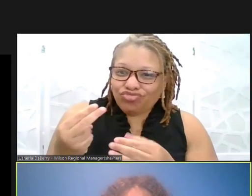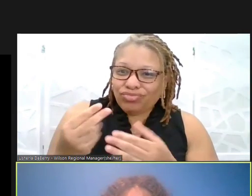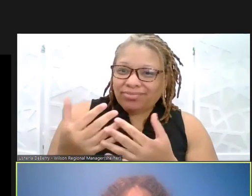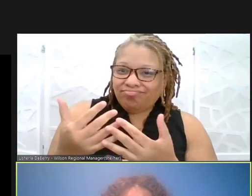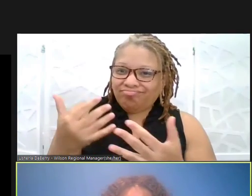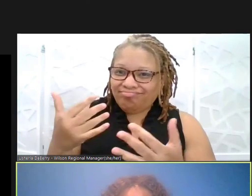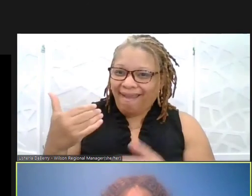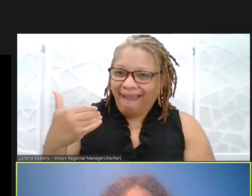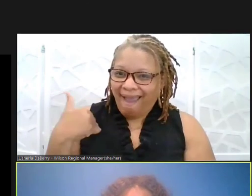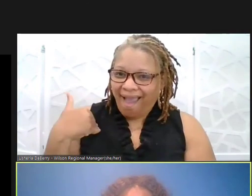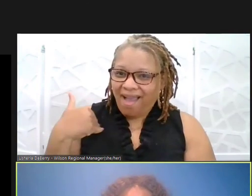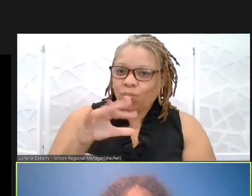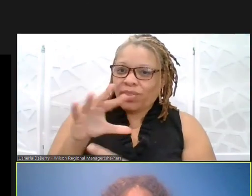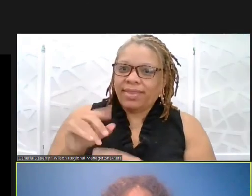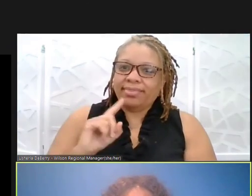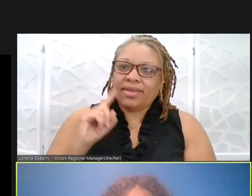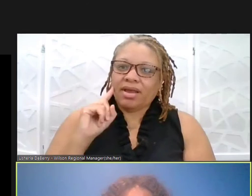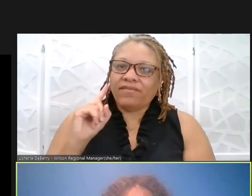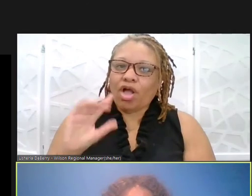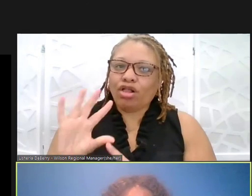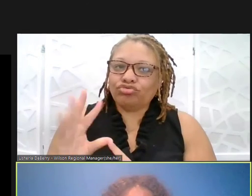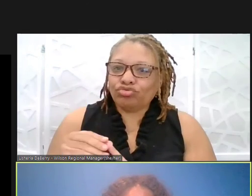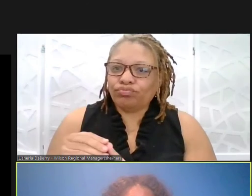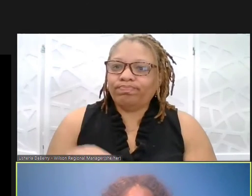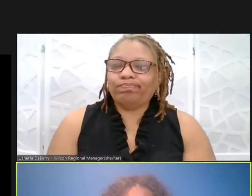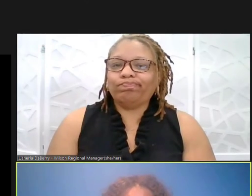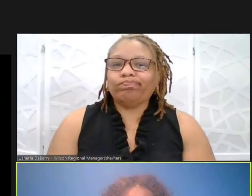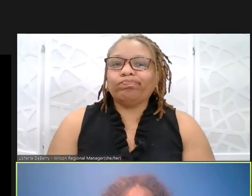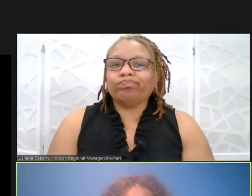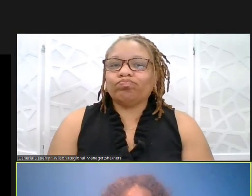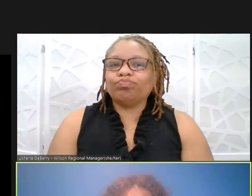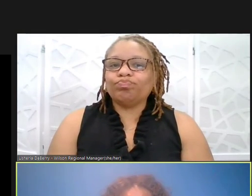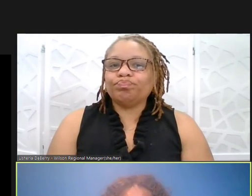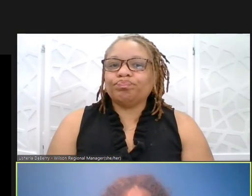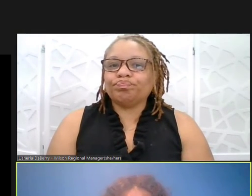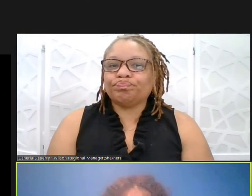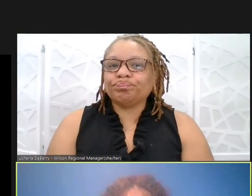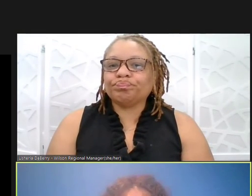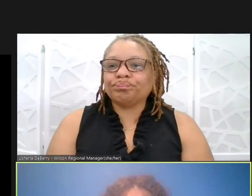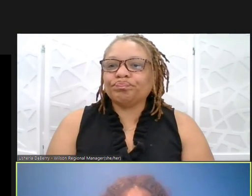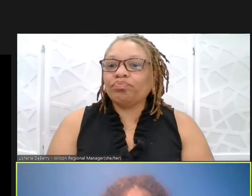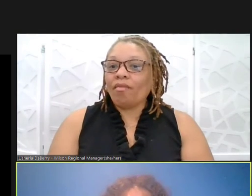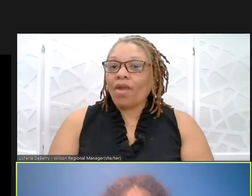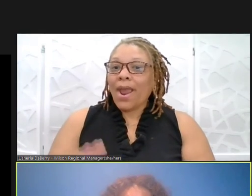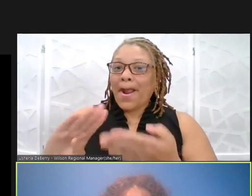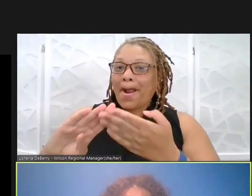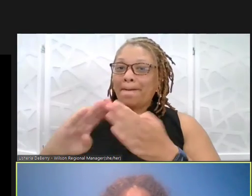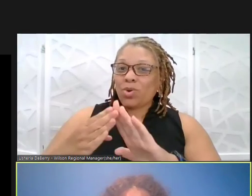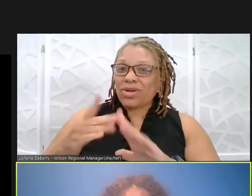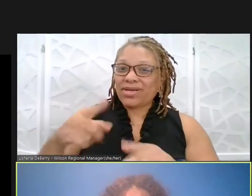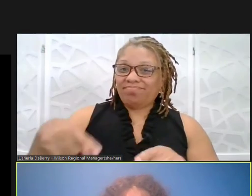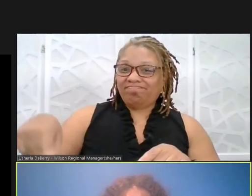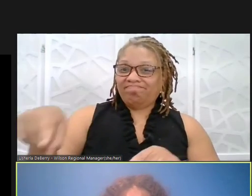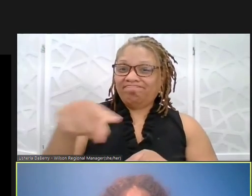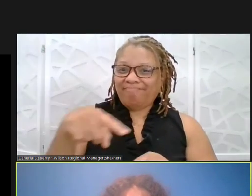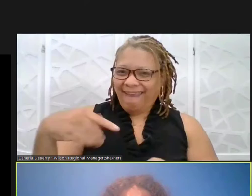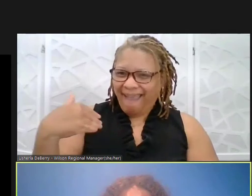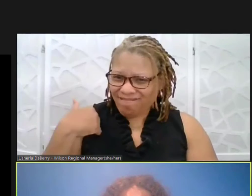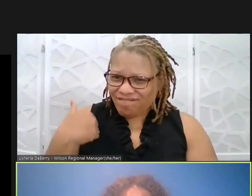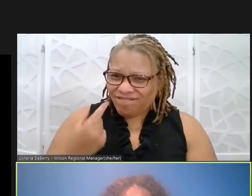language, storytelling, their history is within the deaf community. So we do have a